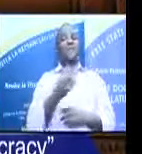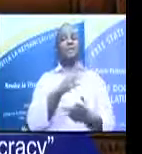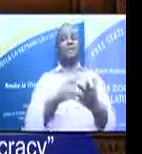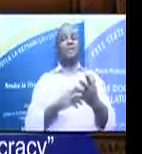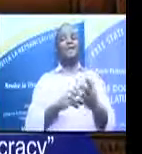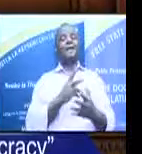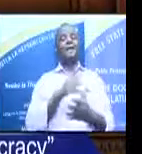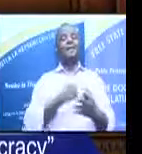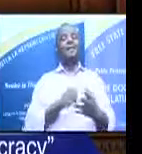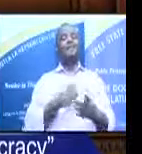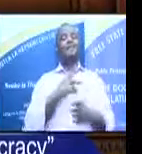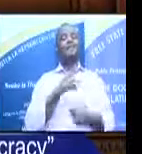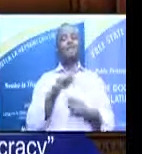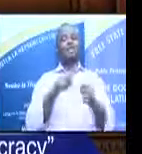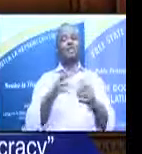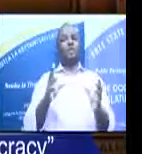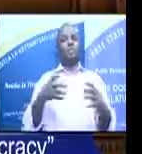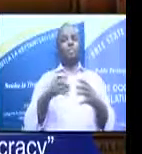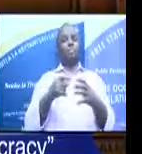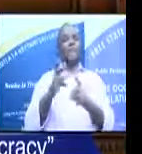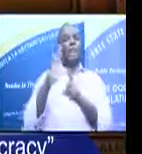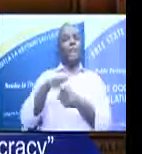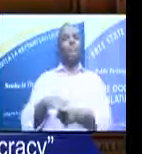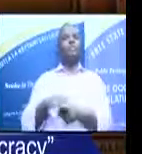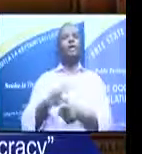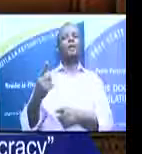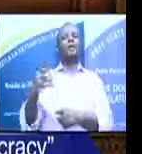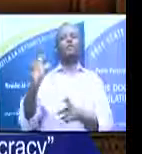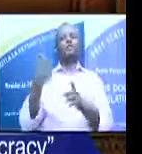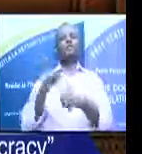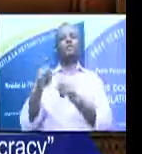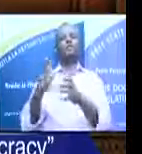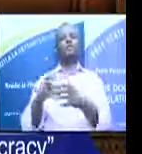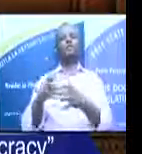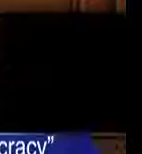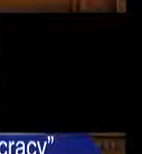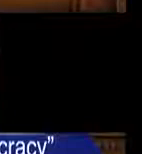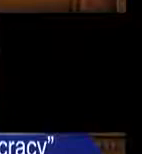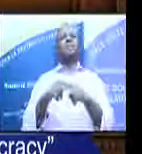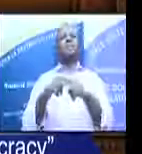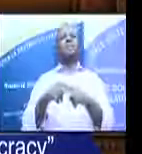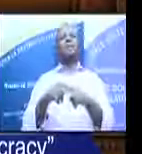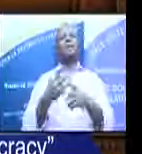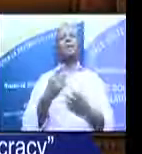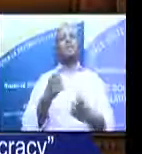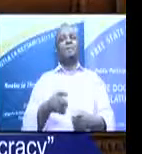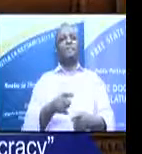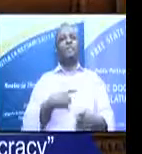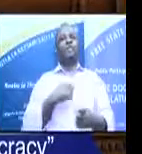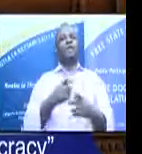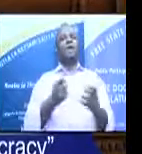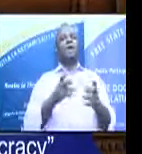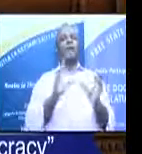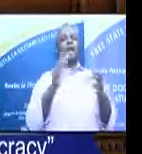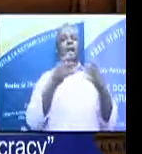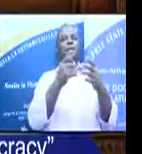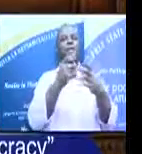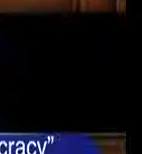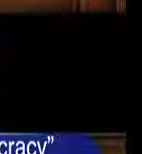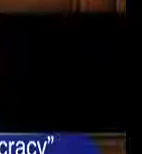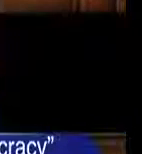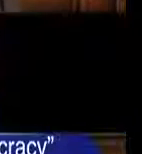history where a social group has oppressed another social group on the basis of both class, color, and